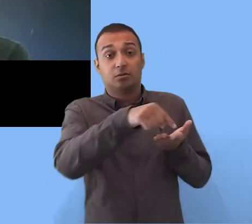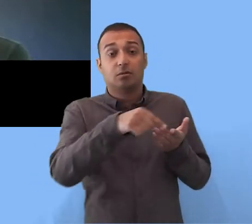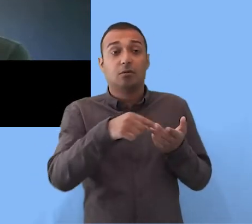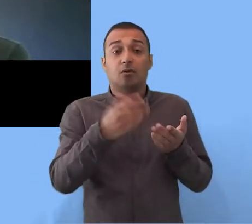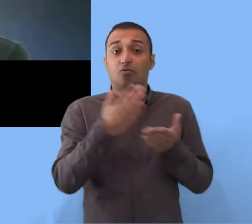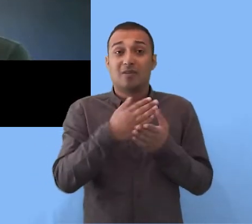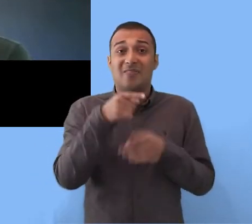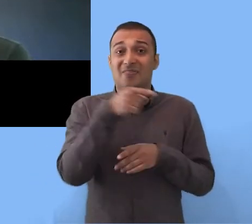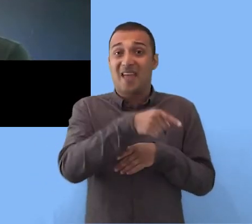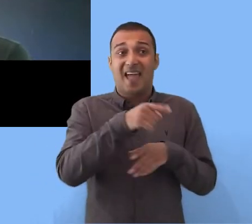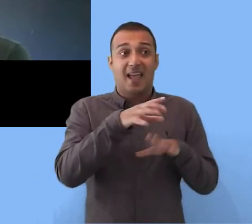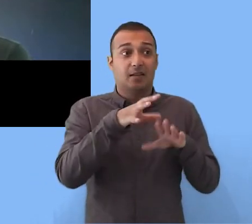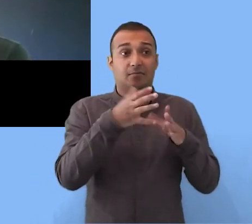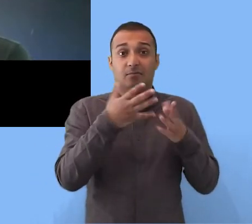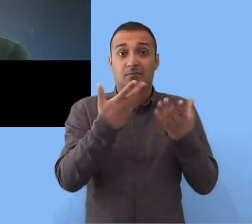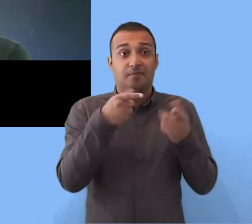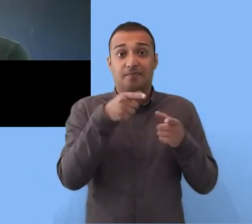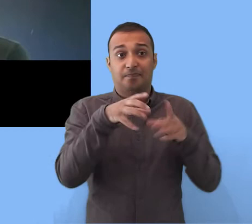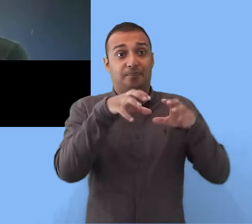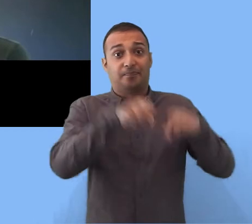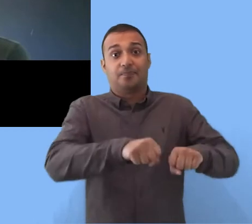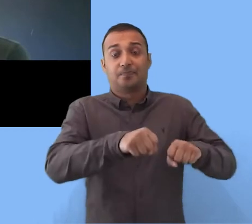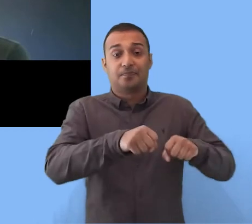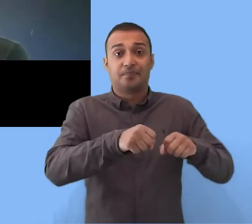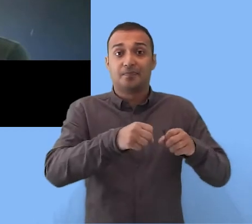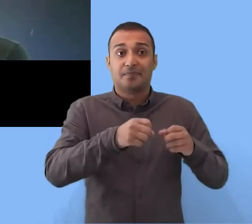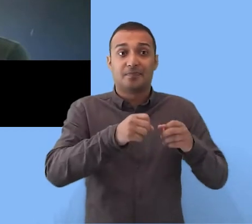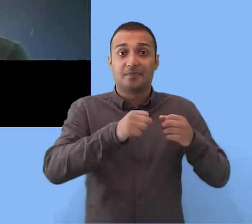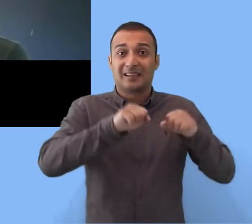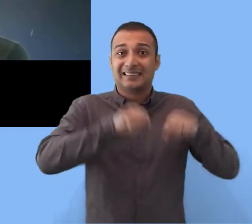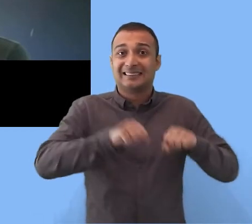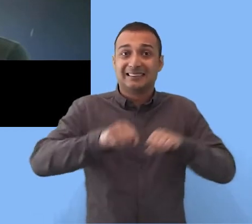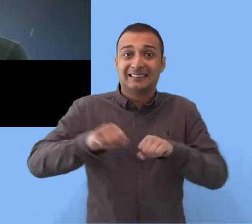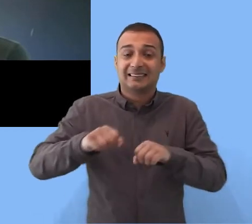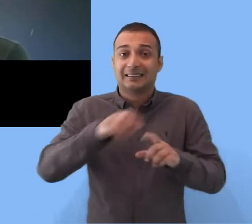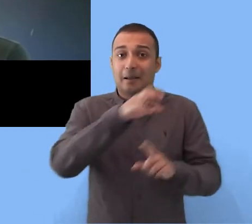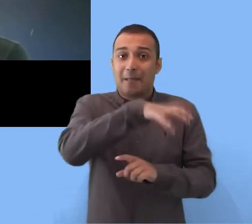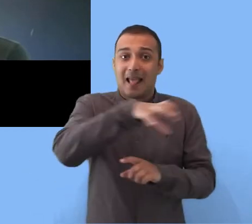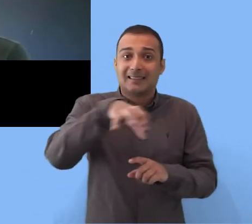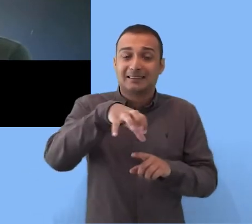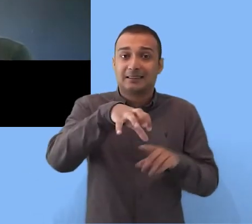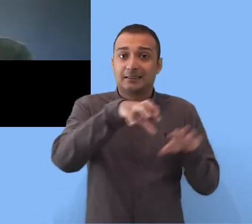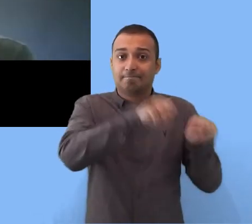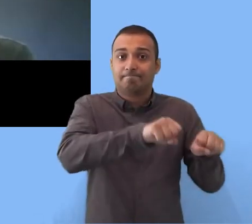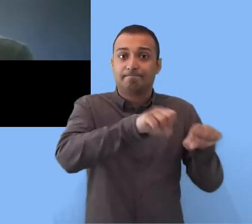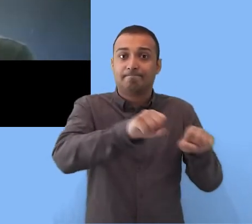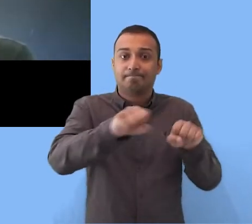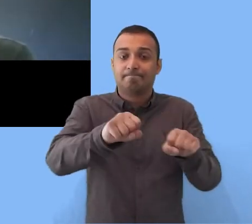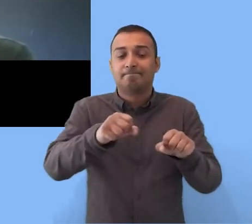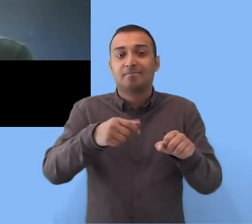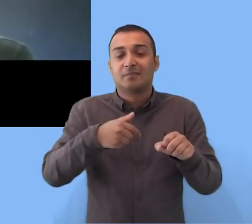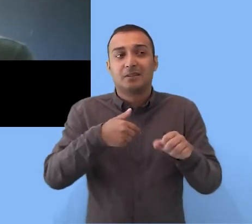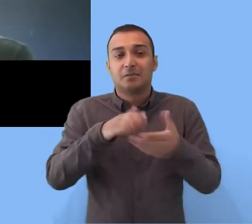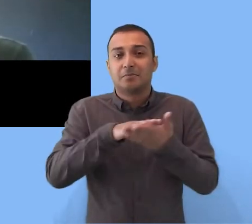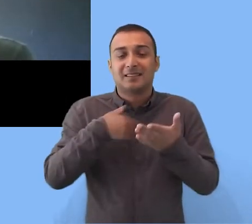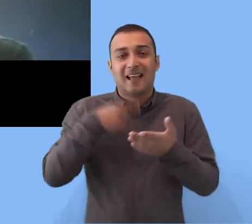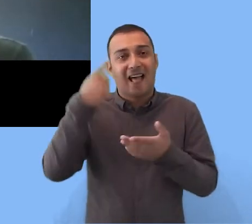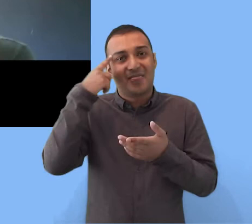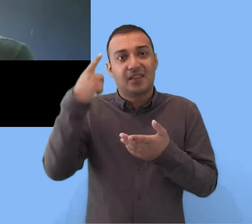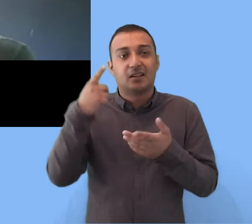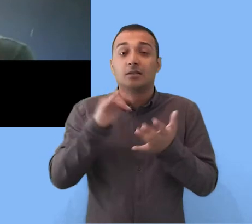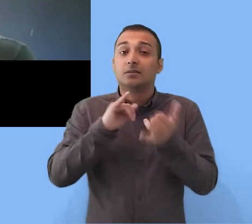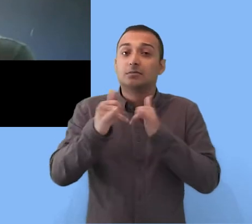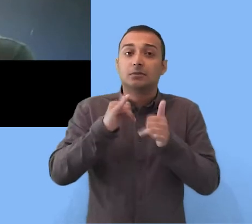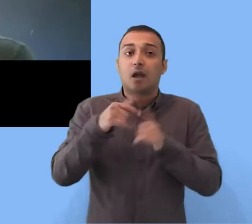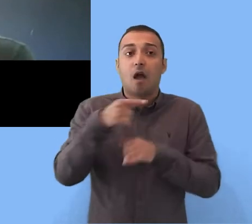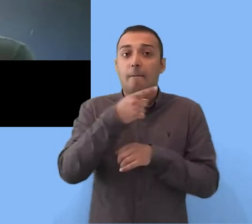day. In the treatment, sometimes I feel like that the paying parents are more